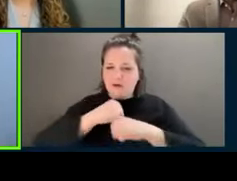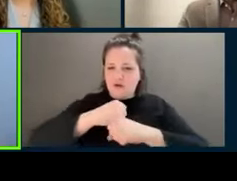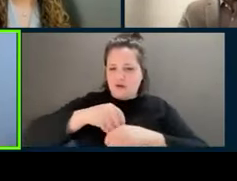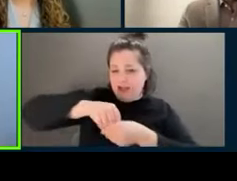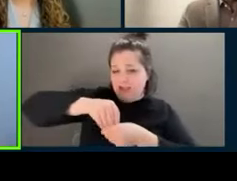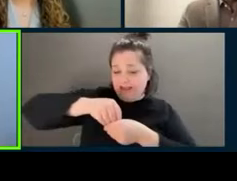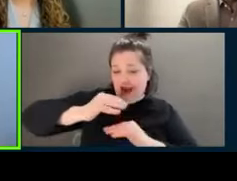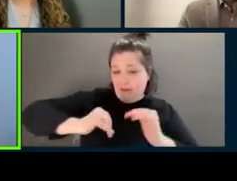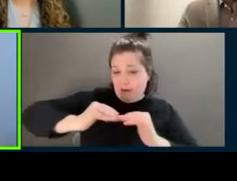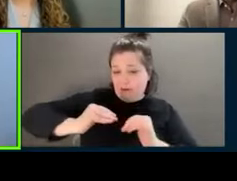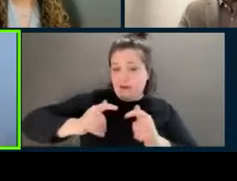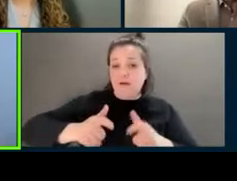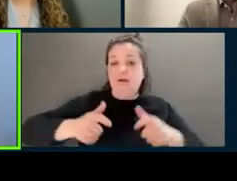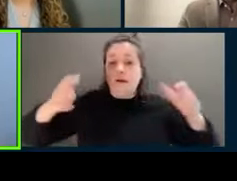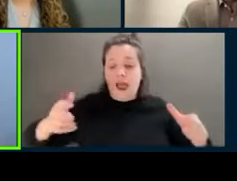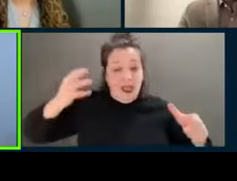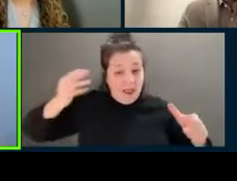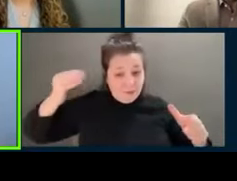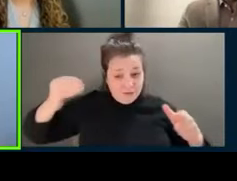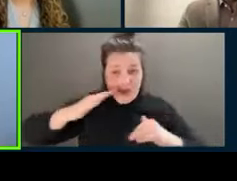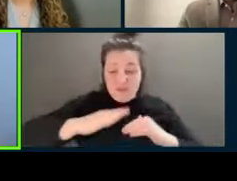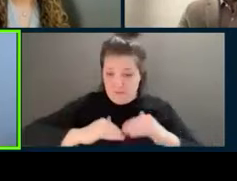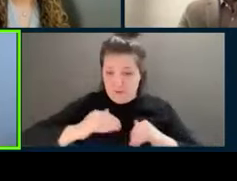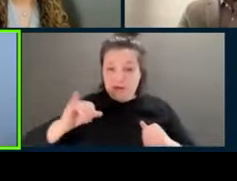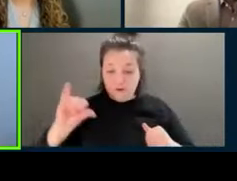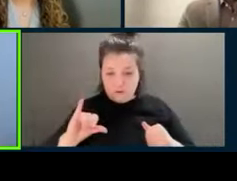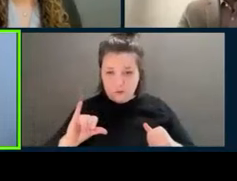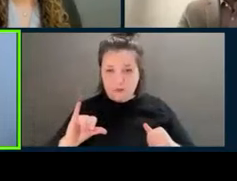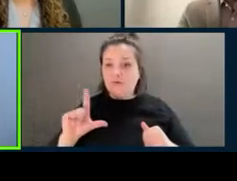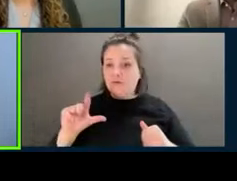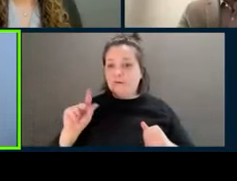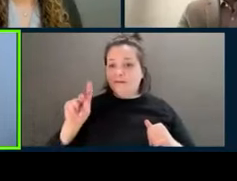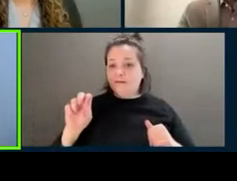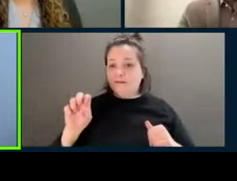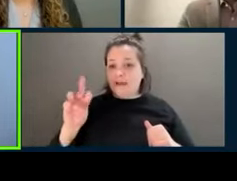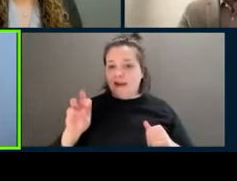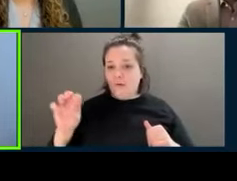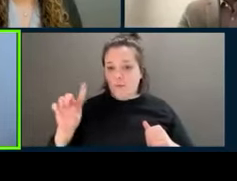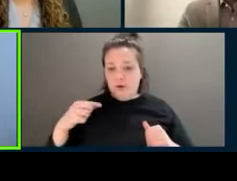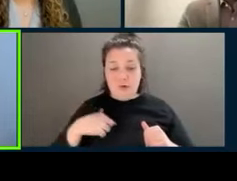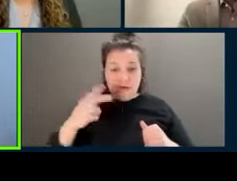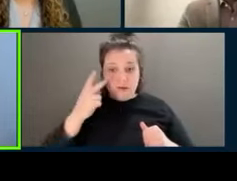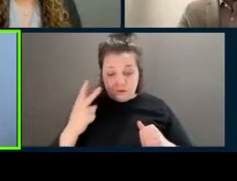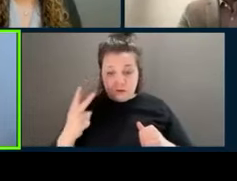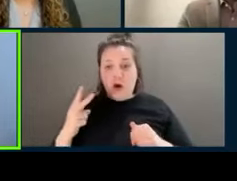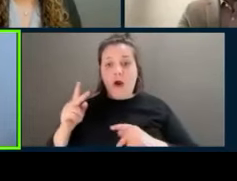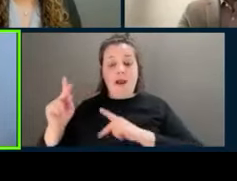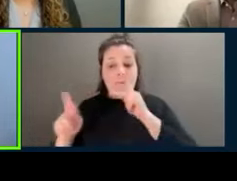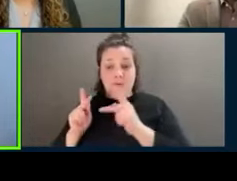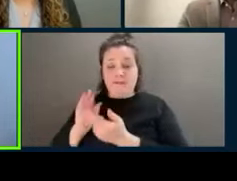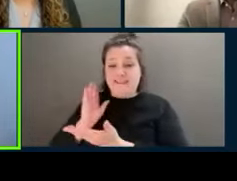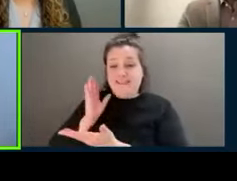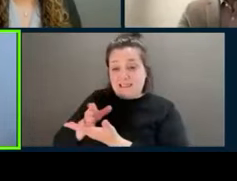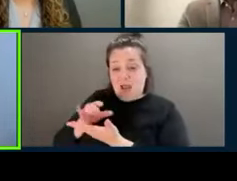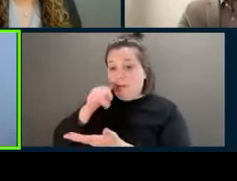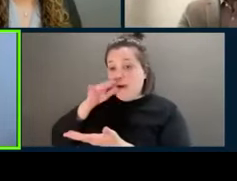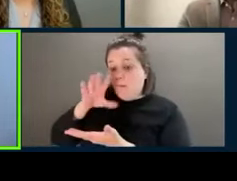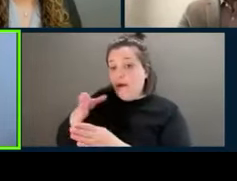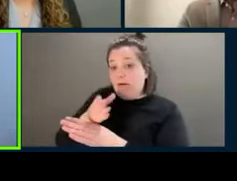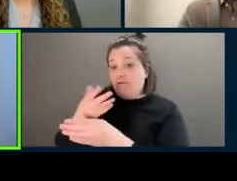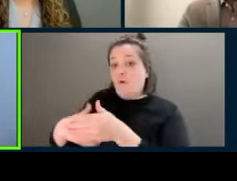saw in Lakewood was exactly that. You had folks who were able to stop her before she actually even got into